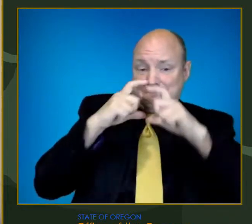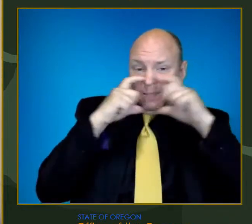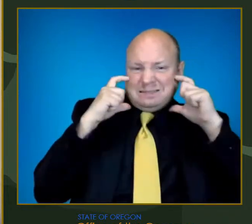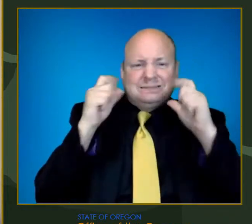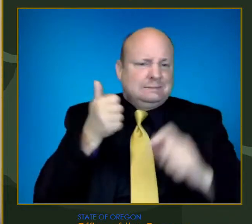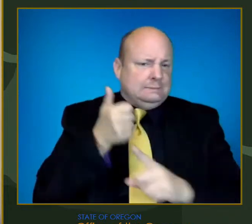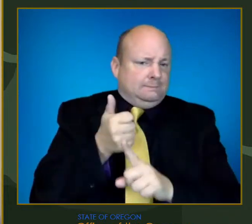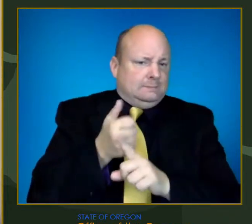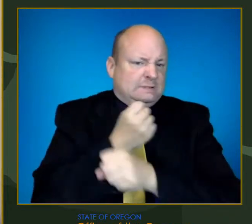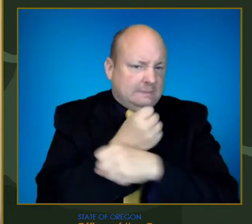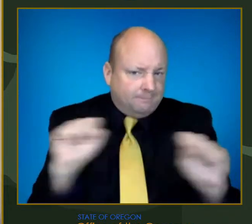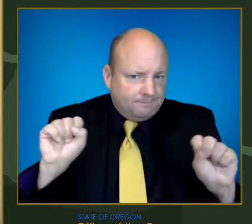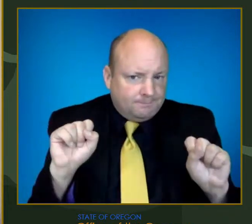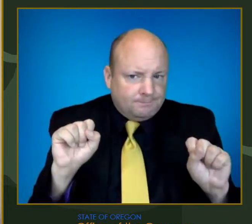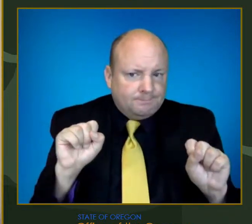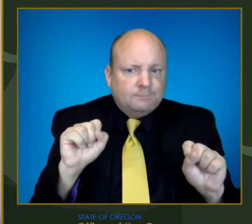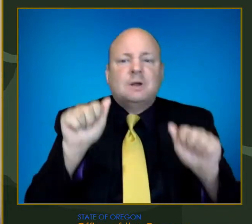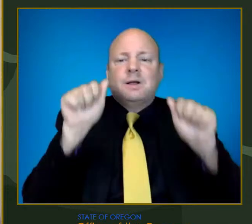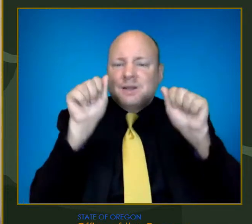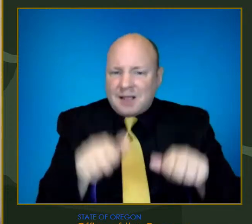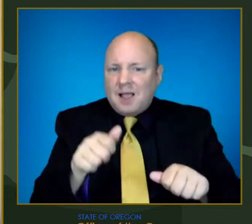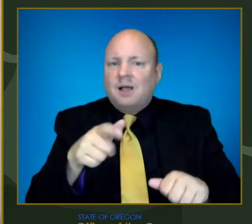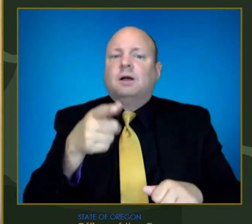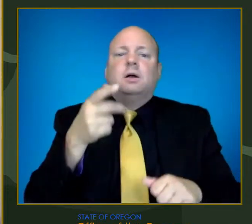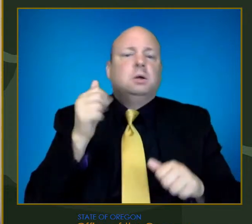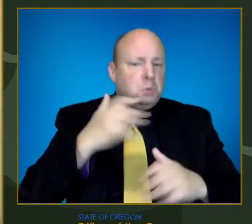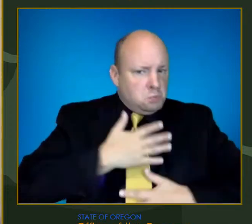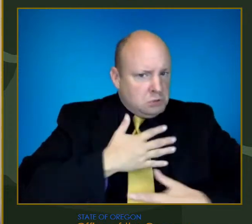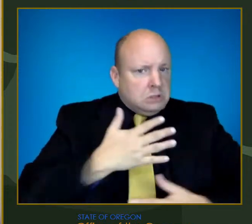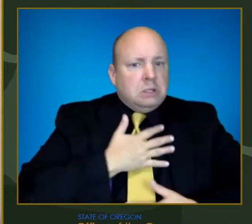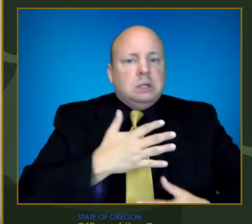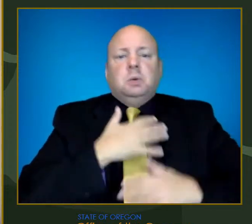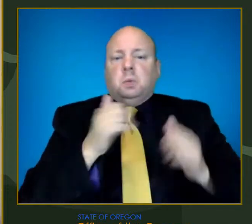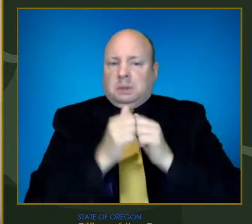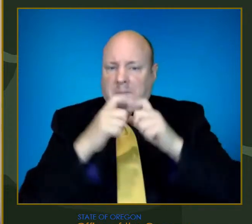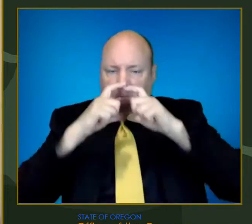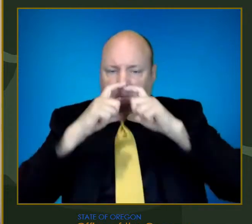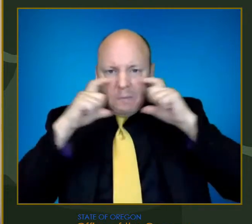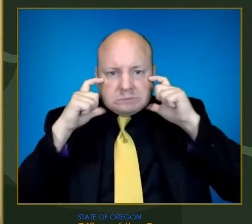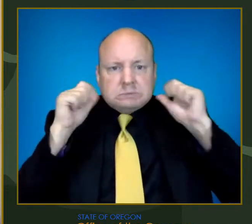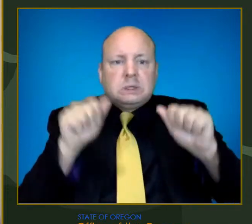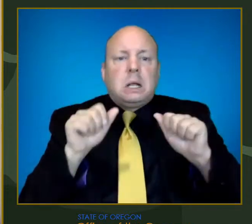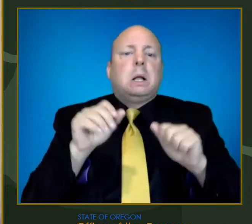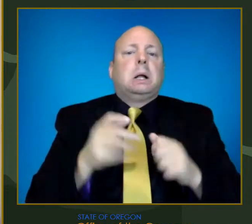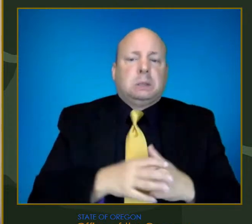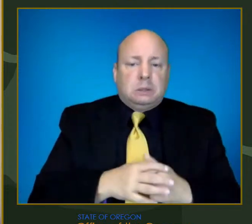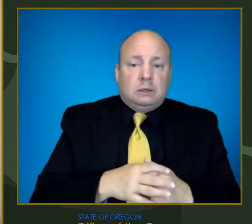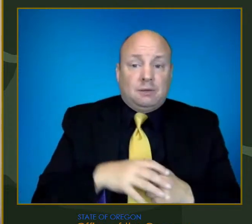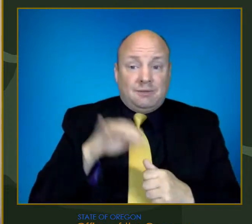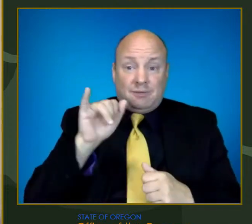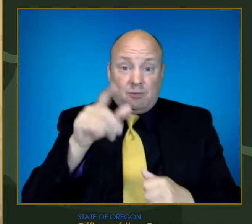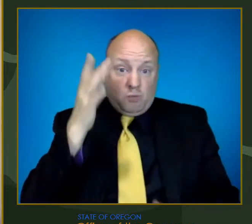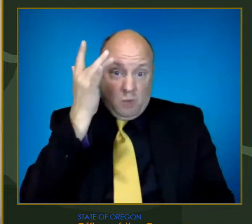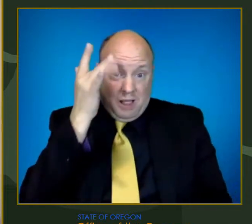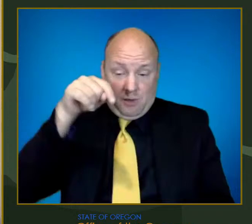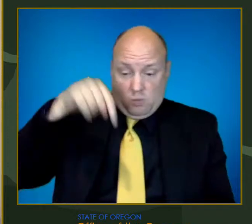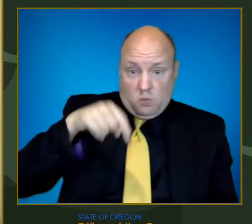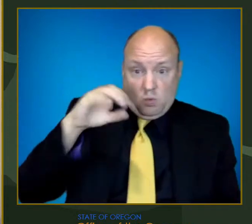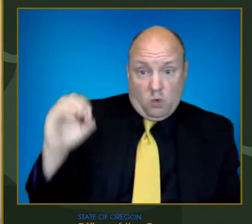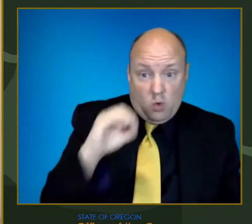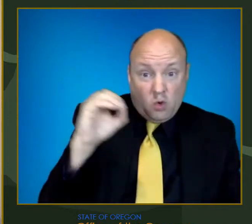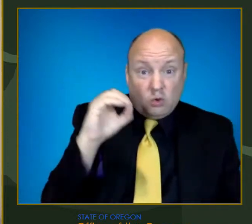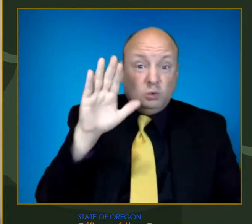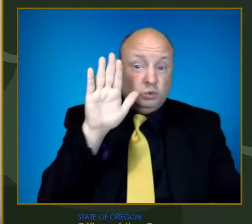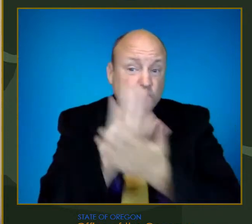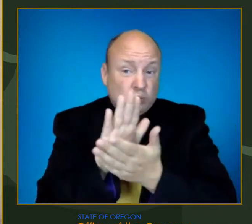breathe. This is the basis for requiring face coverings in K-12 schools across Oregon. The use of face coverings can